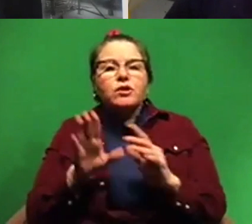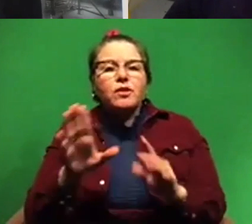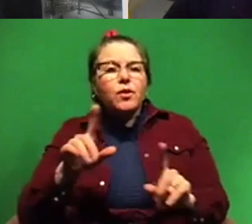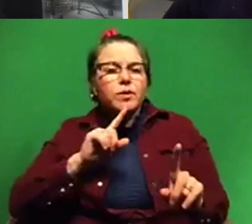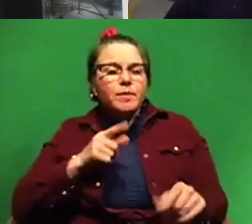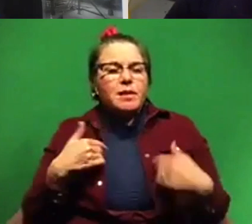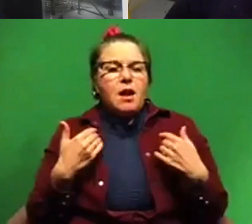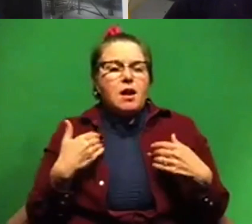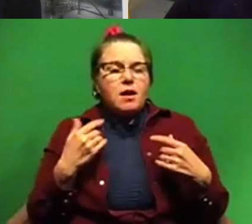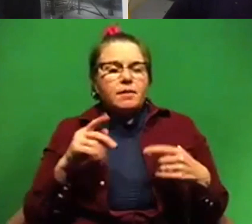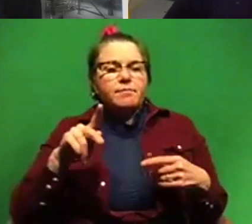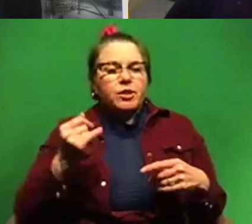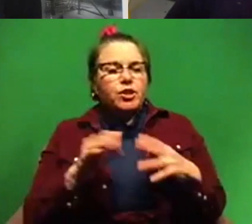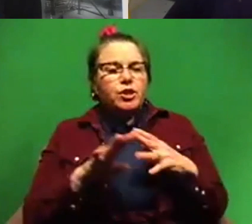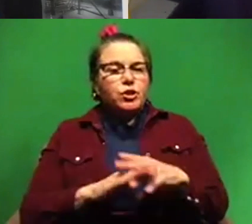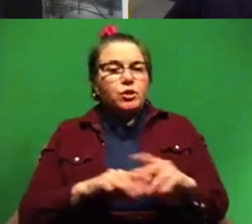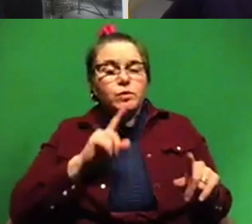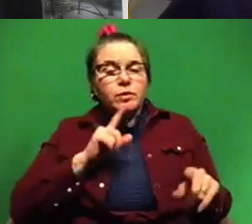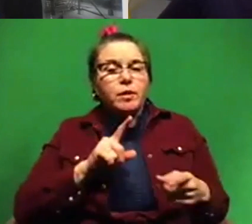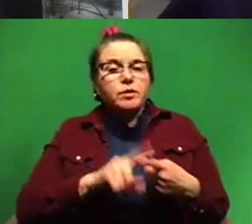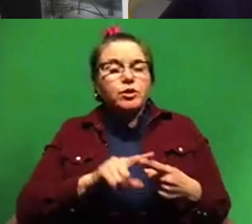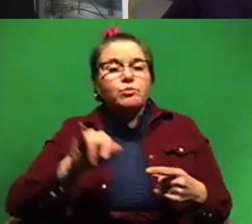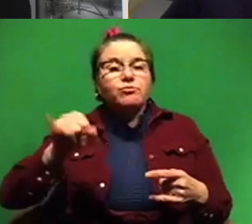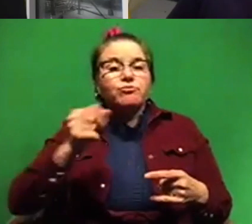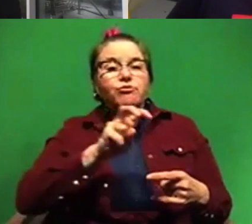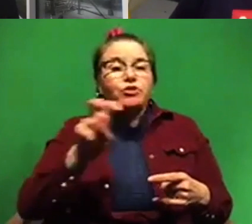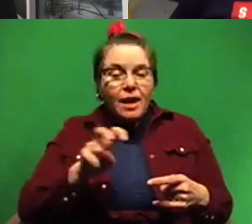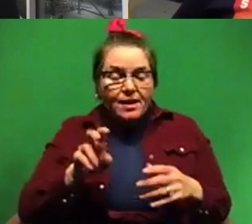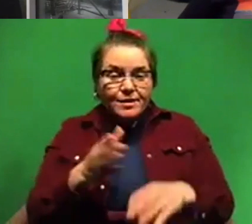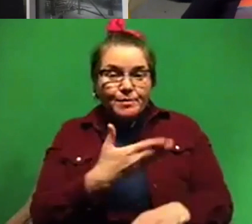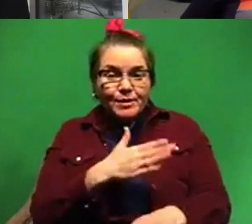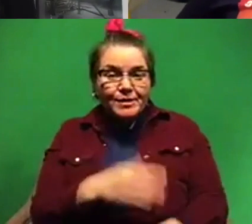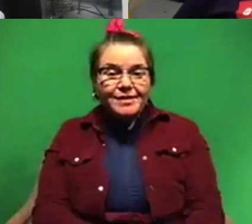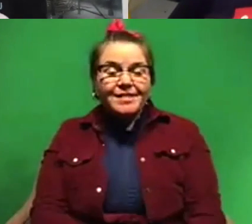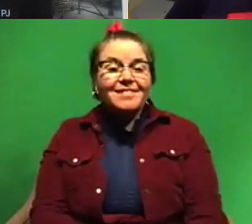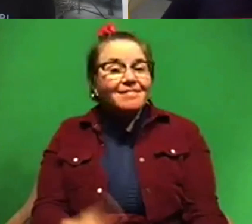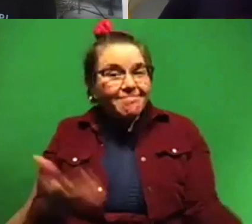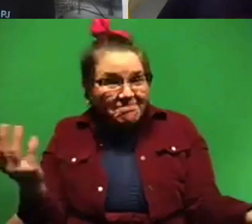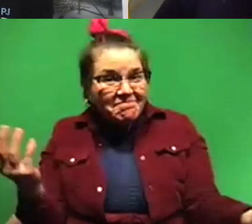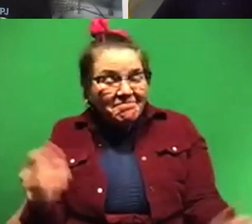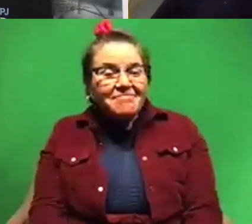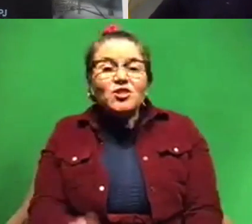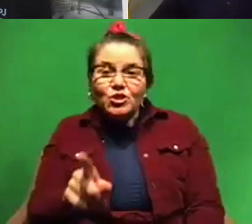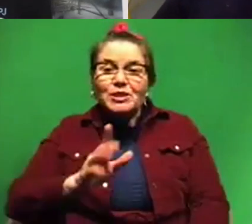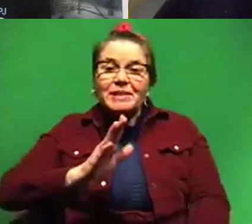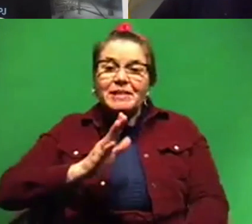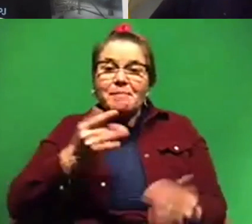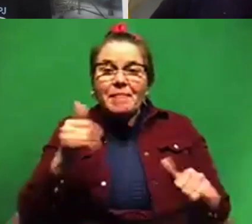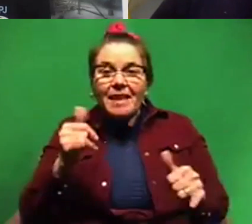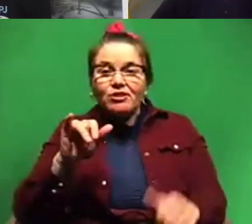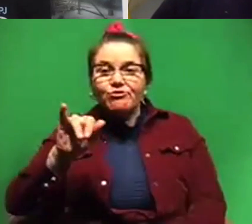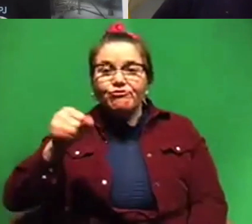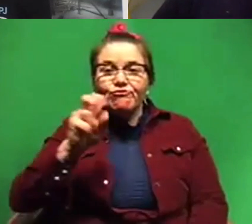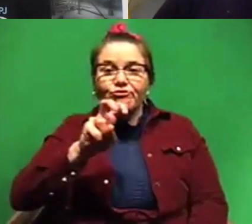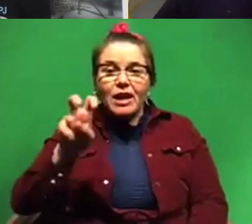PJ shark's response to jazz music. And so she played jazz music in